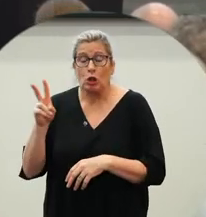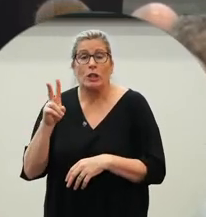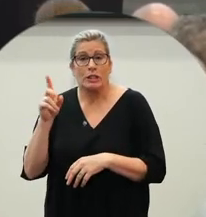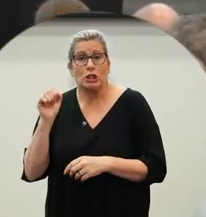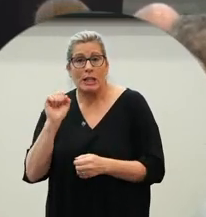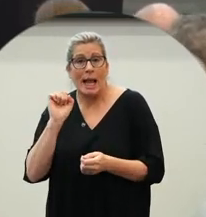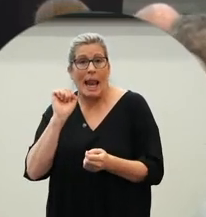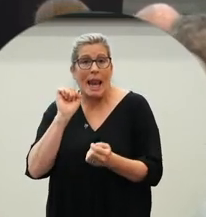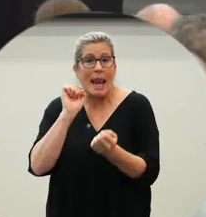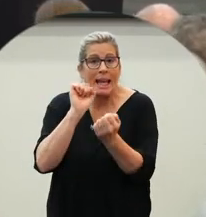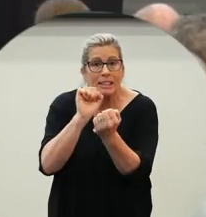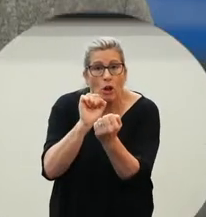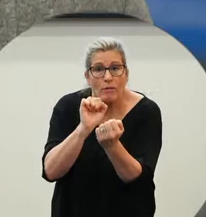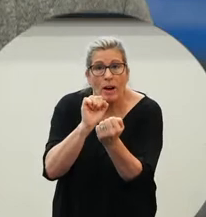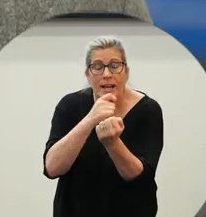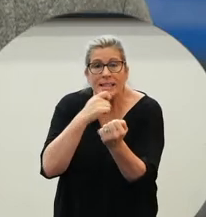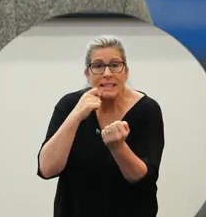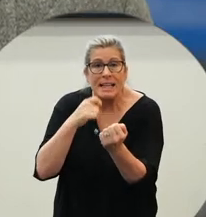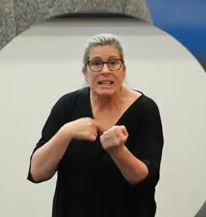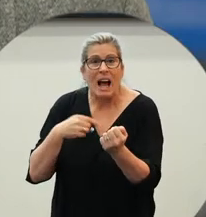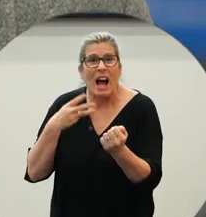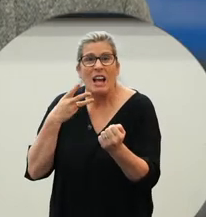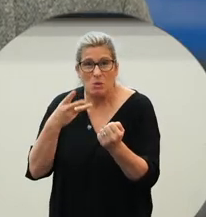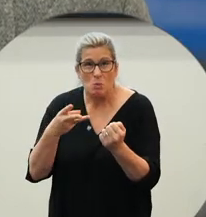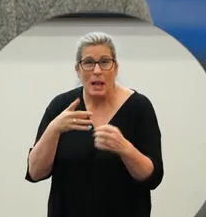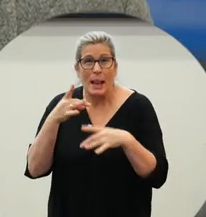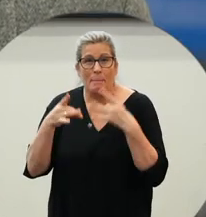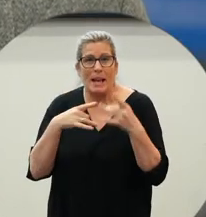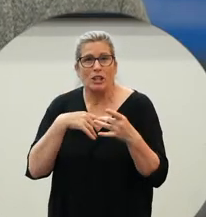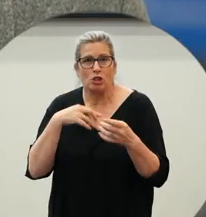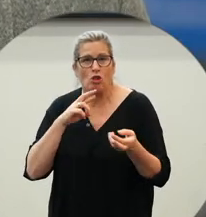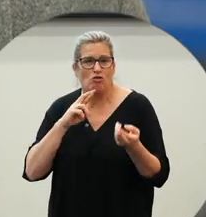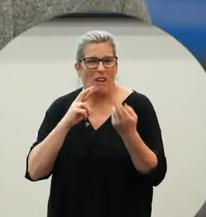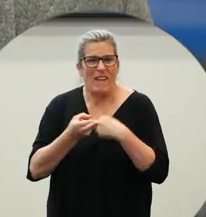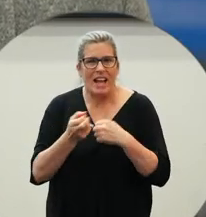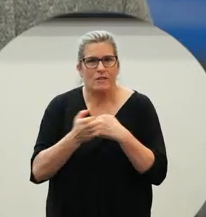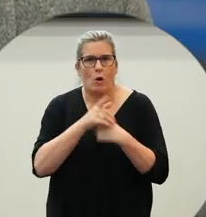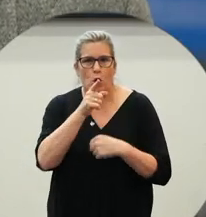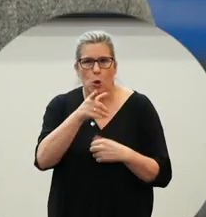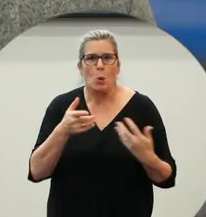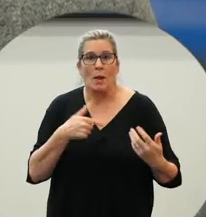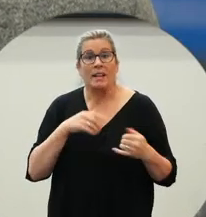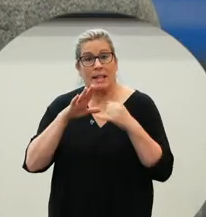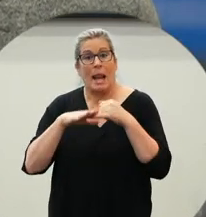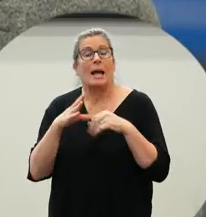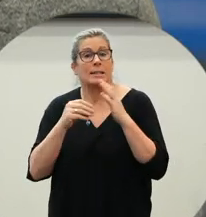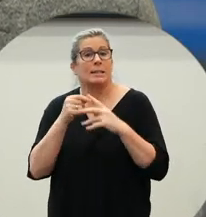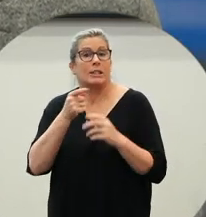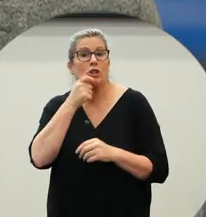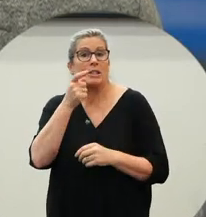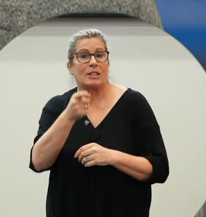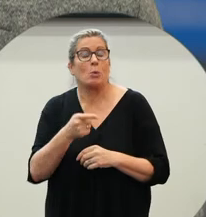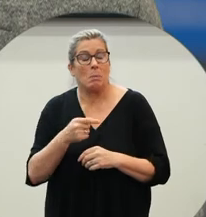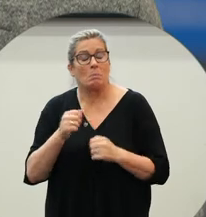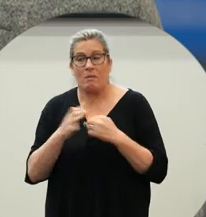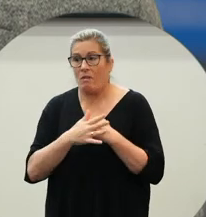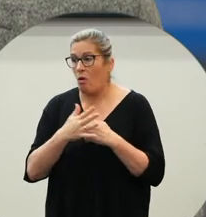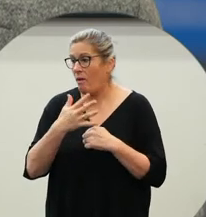said, I am going to avenge this for you, I promise. And he said that was the last thing she ever said to him for more than 40 years.